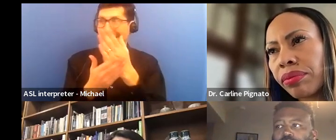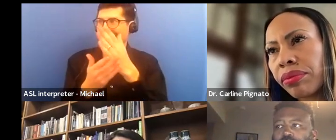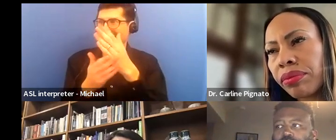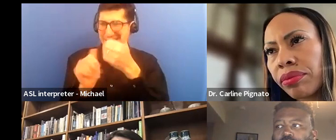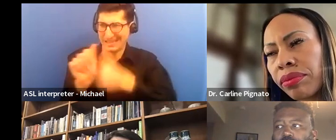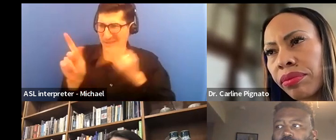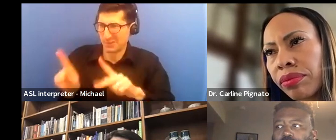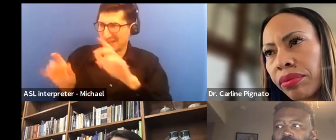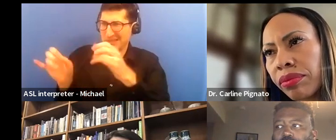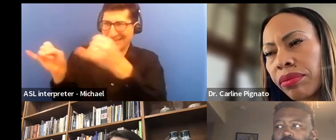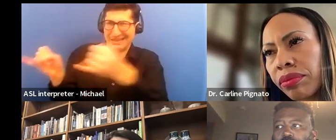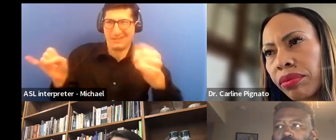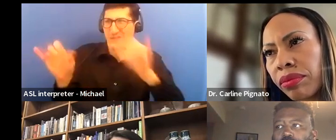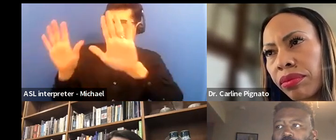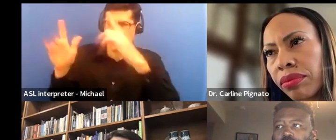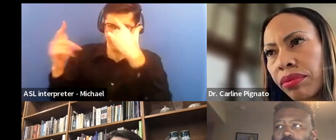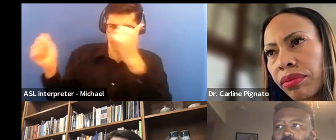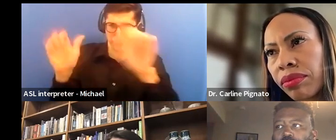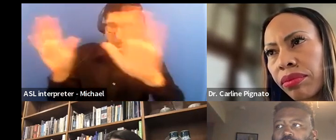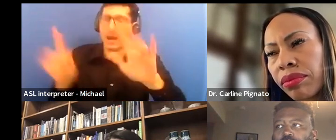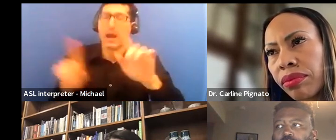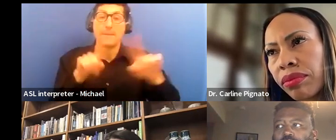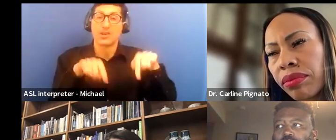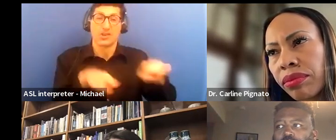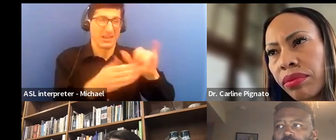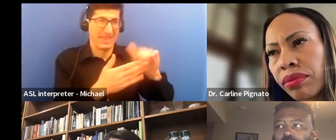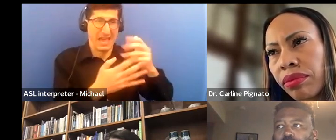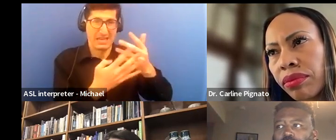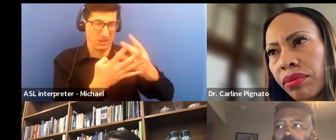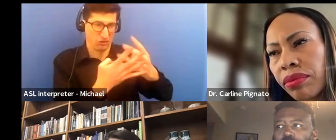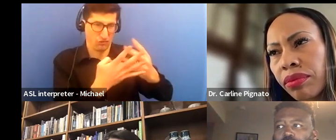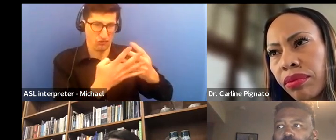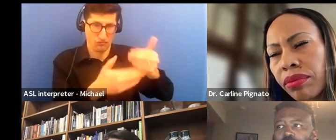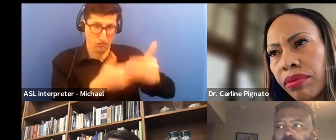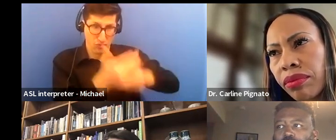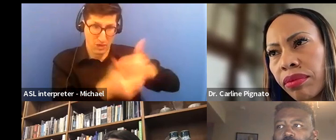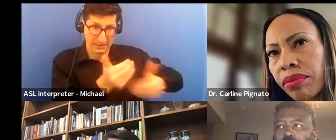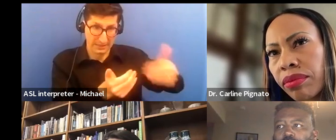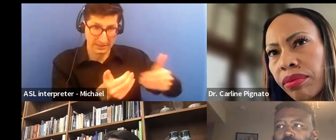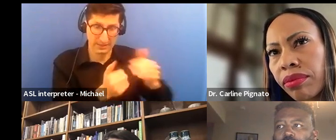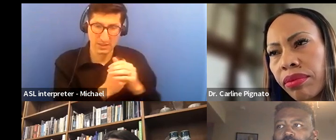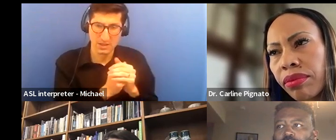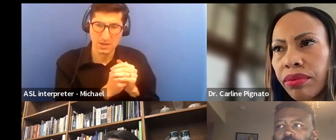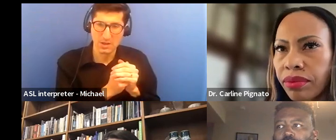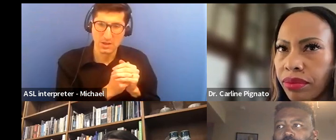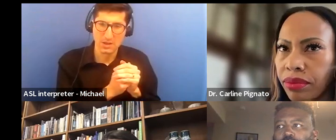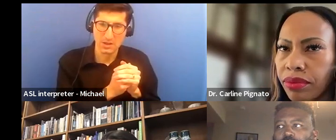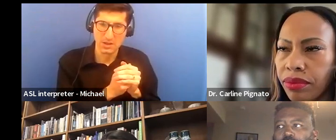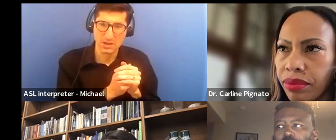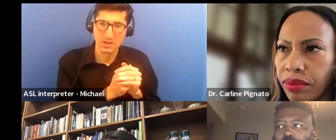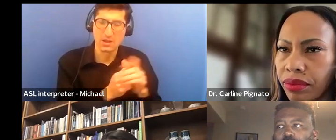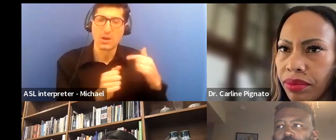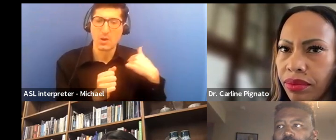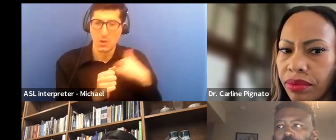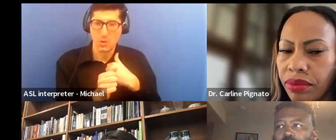in the process of vetting, you really can't engage in the superintendent's community with various groups outside the